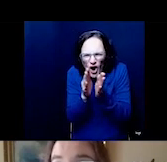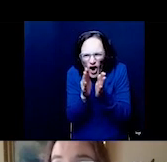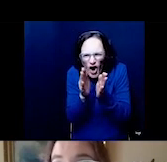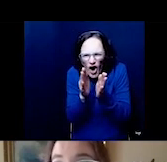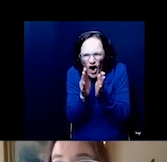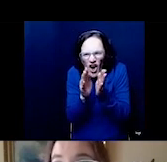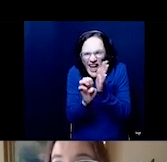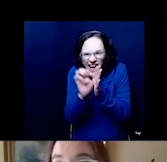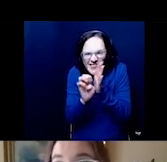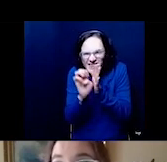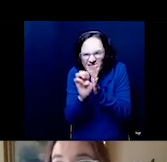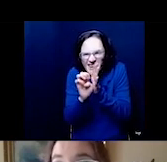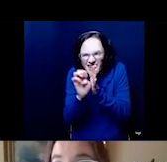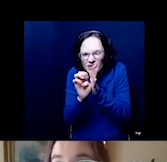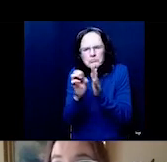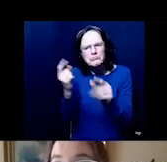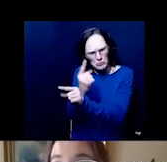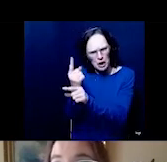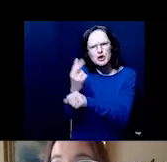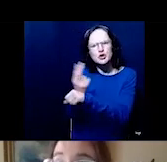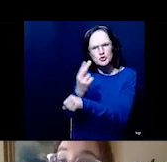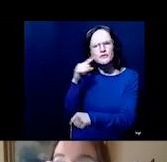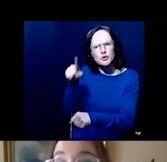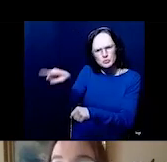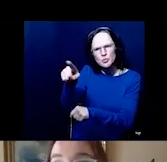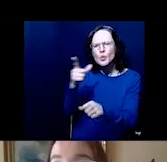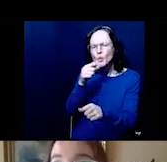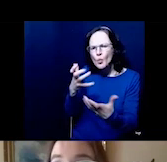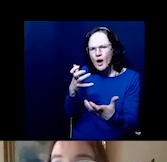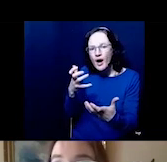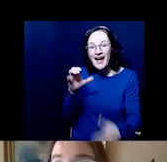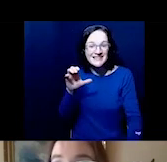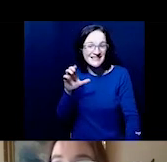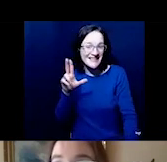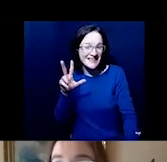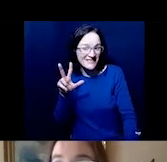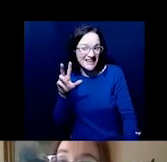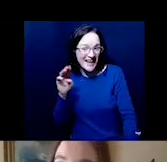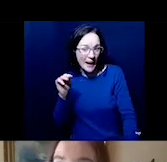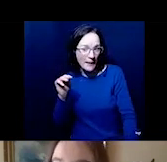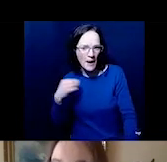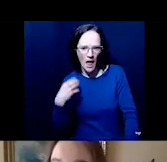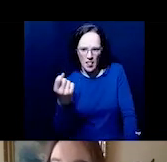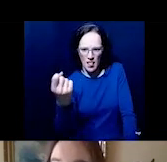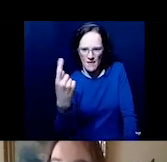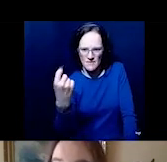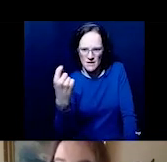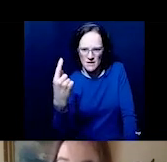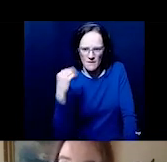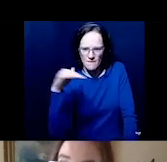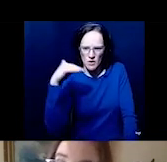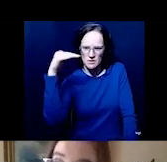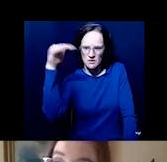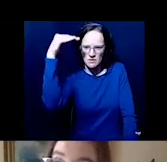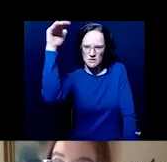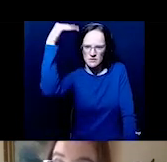elevator for regular use for people who want it, and the CVM is 11 floors. So usually the people